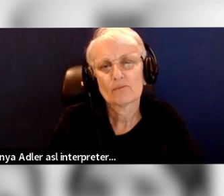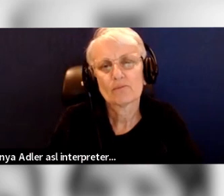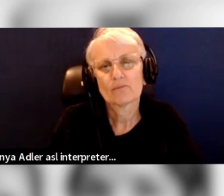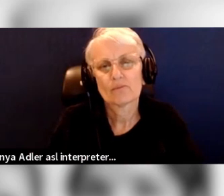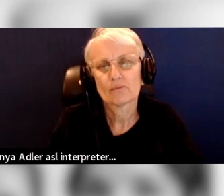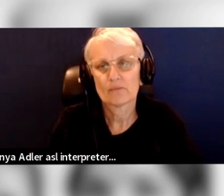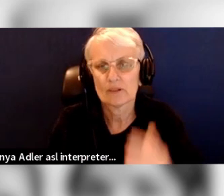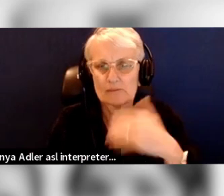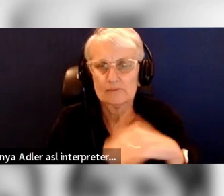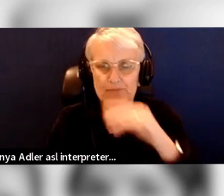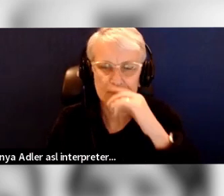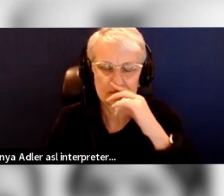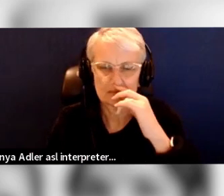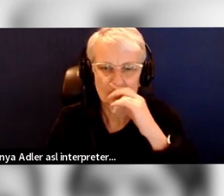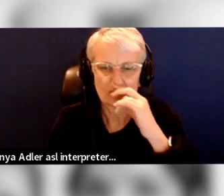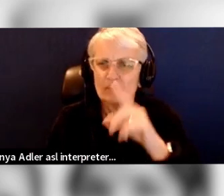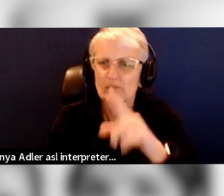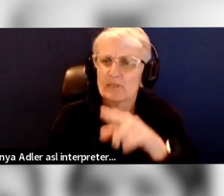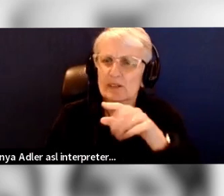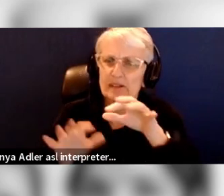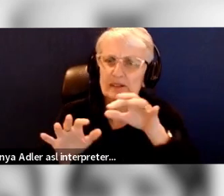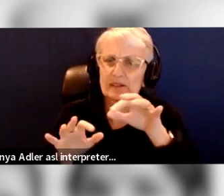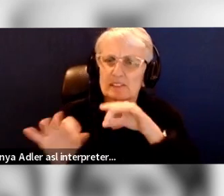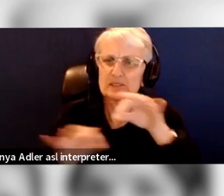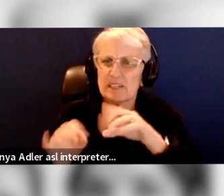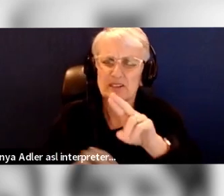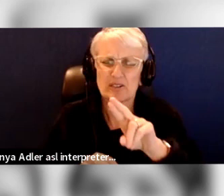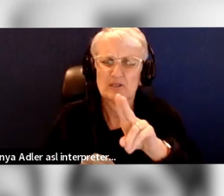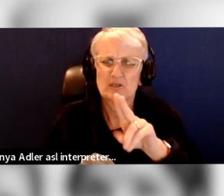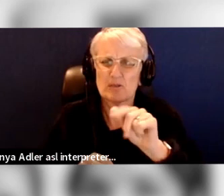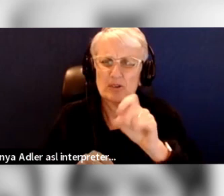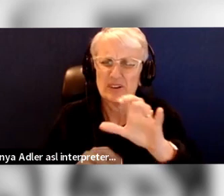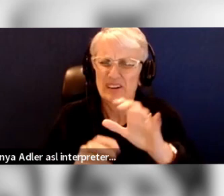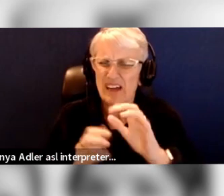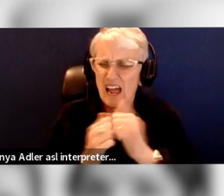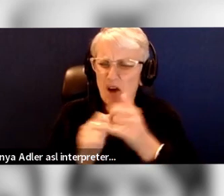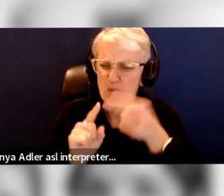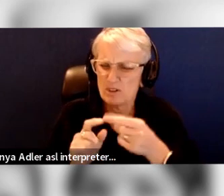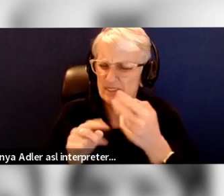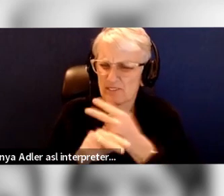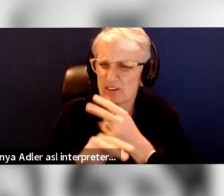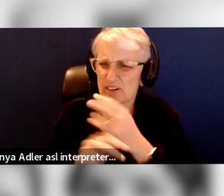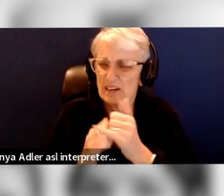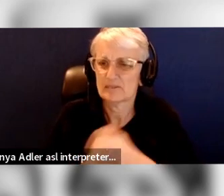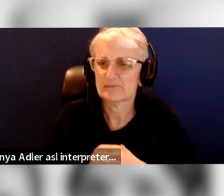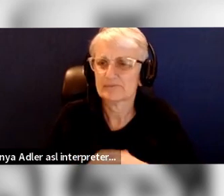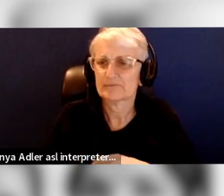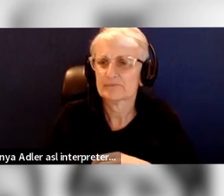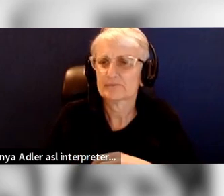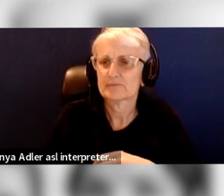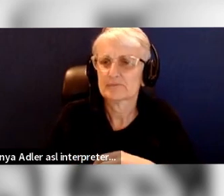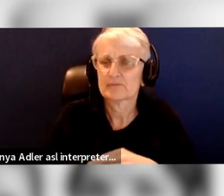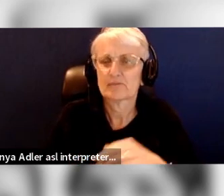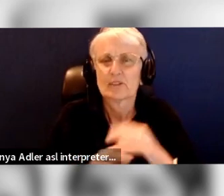Next question in the chat. Can you explain the rubric again? How are the points calculated? Sure. So the